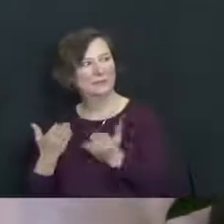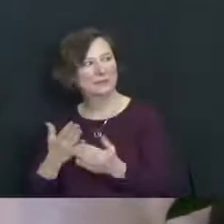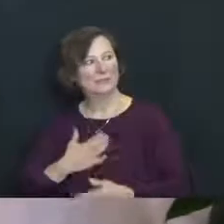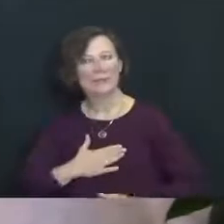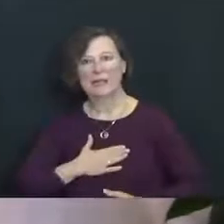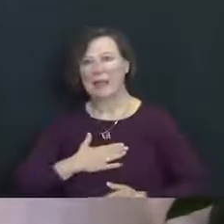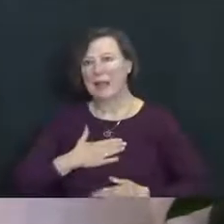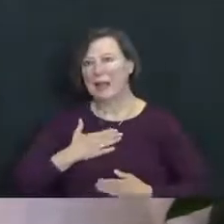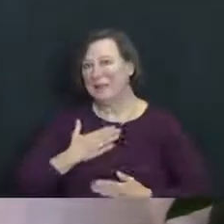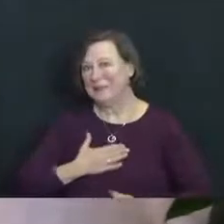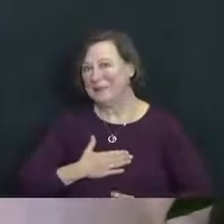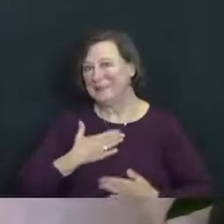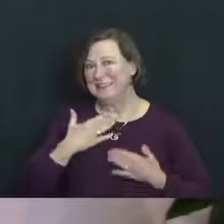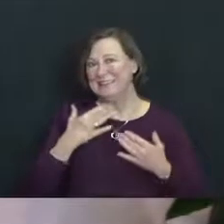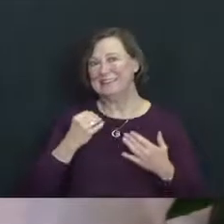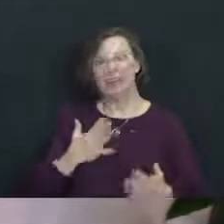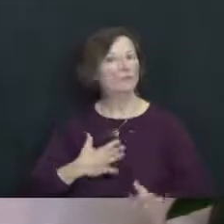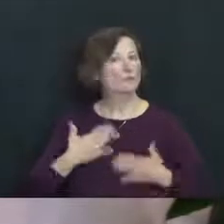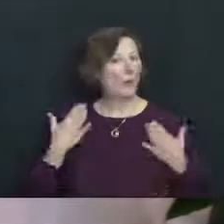Gratitude brings us joy.